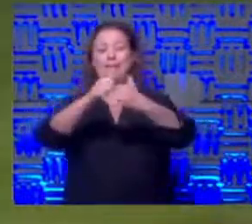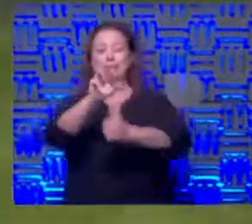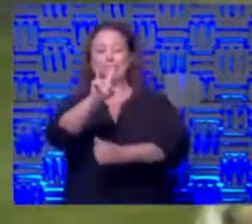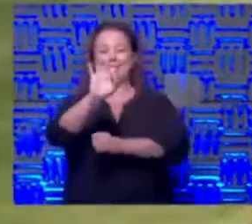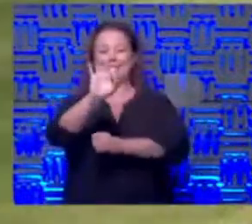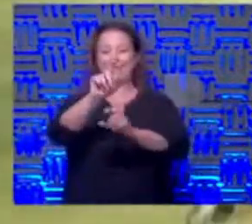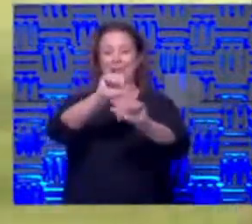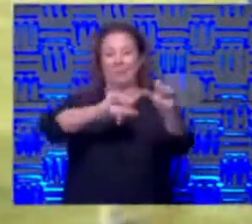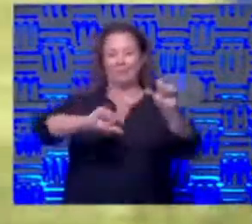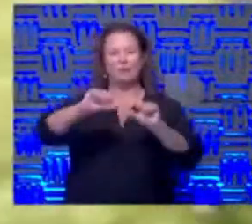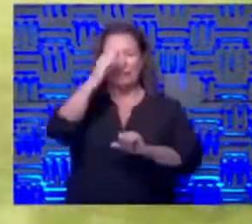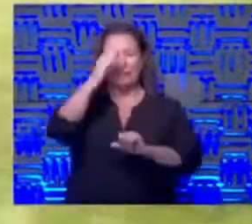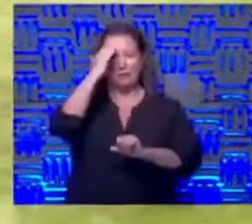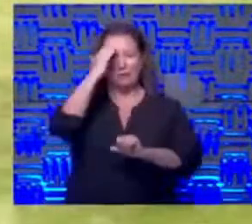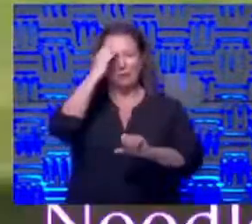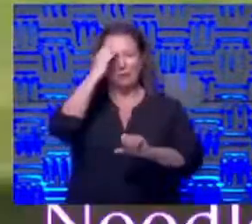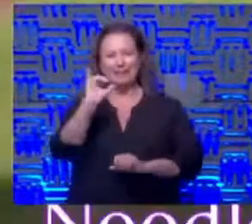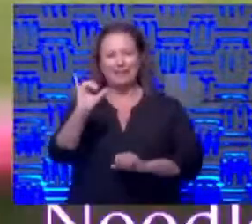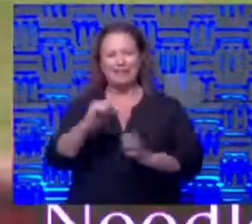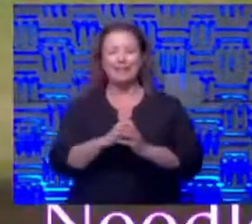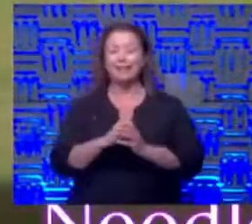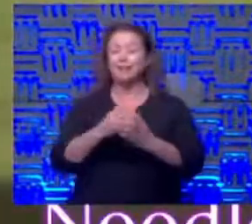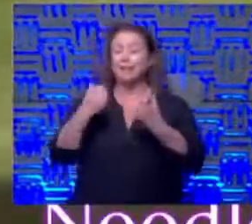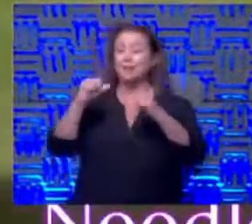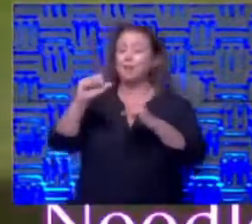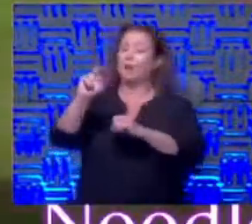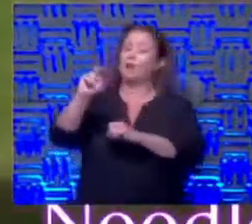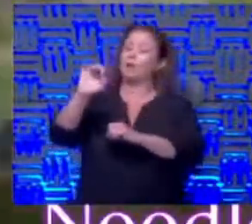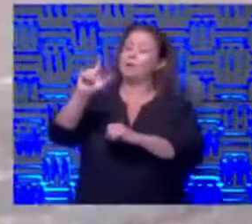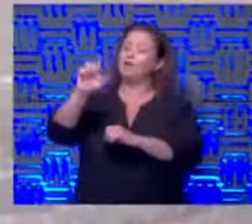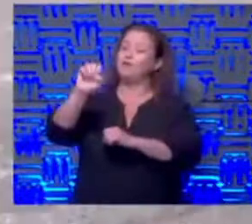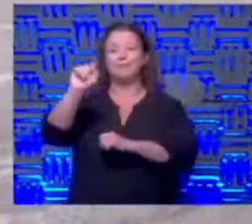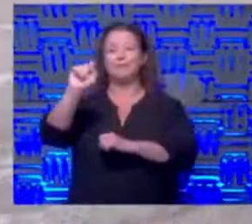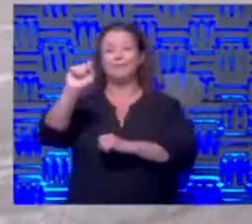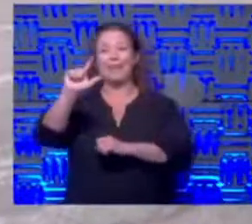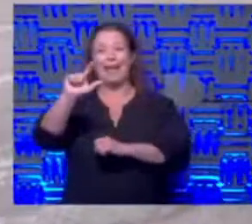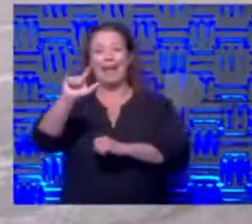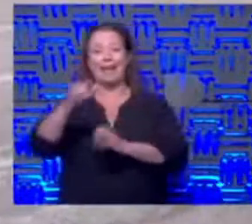know what it looks like. I got you. Try noodle tag. Gotcha.